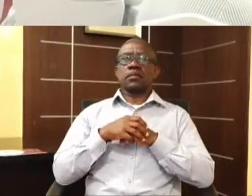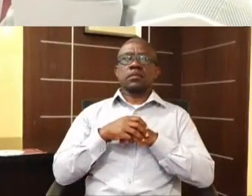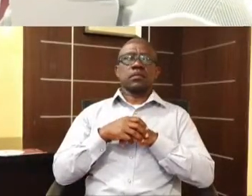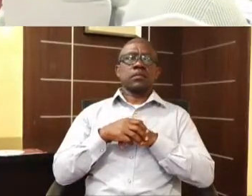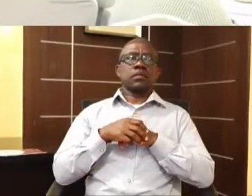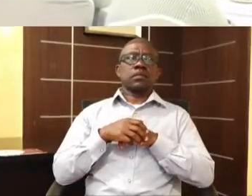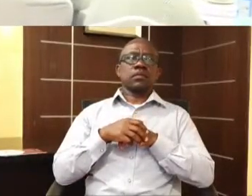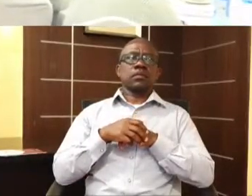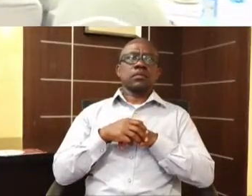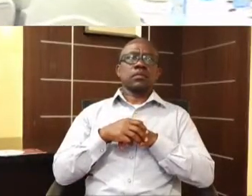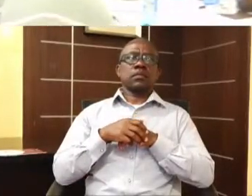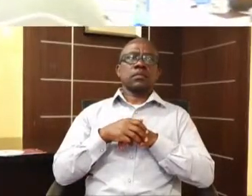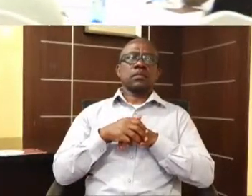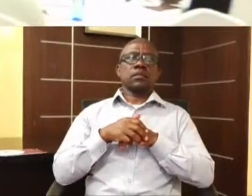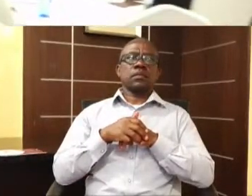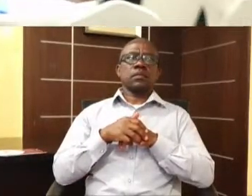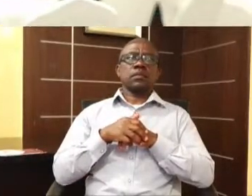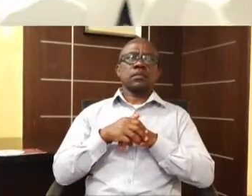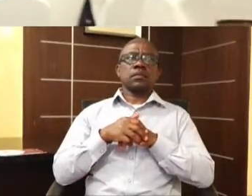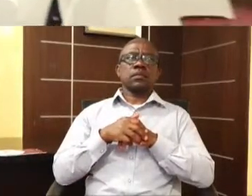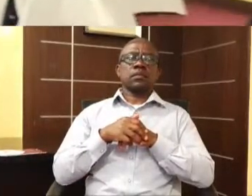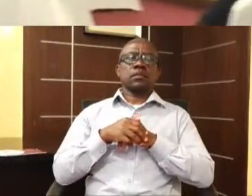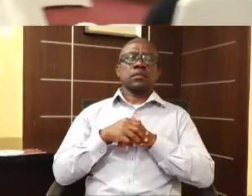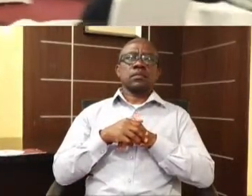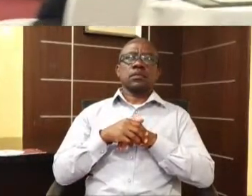Oh, the cost of the apps? Yes. Oh, okay, sorry.